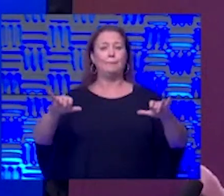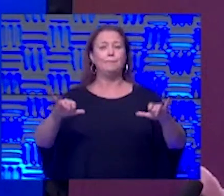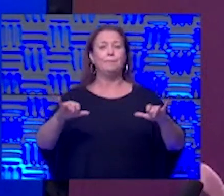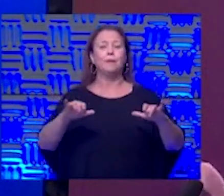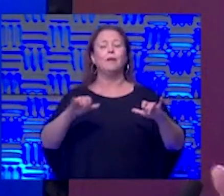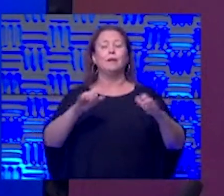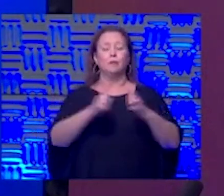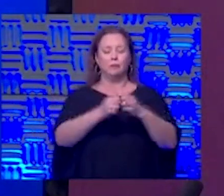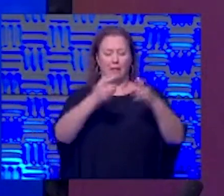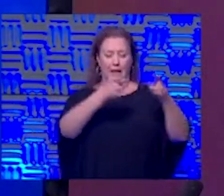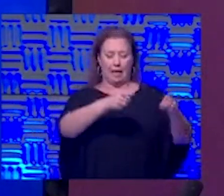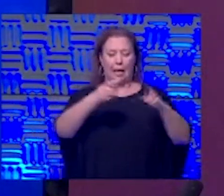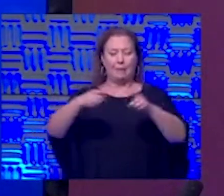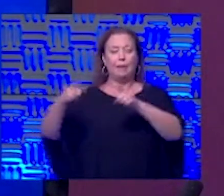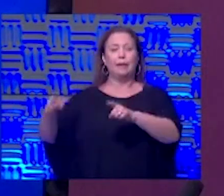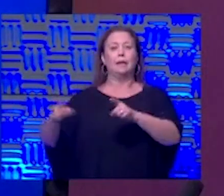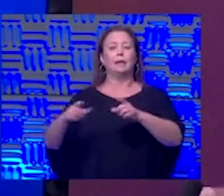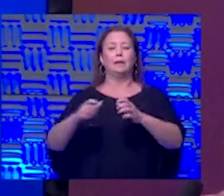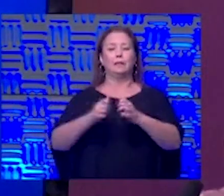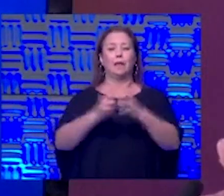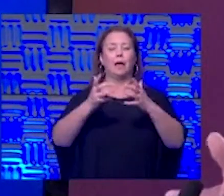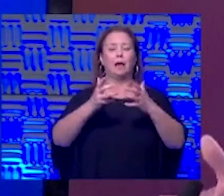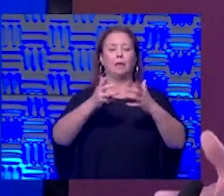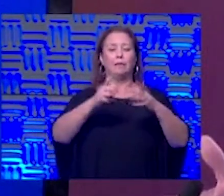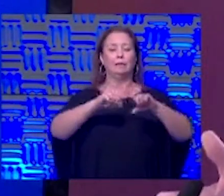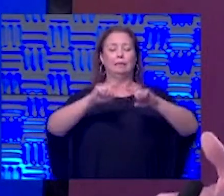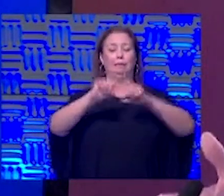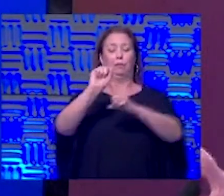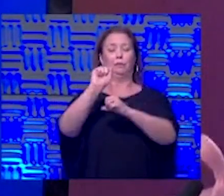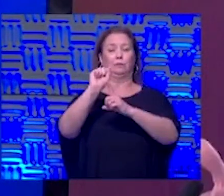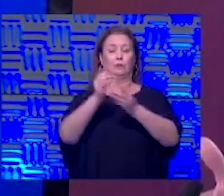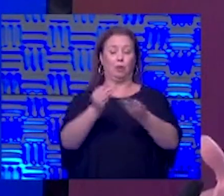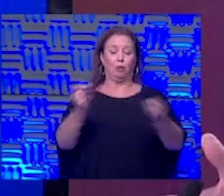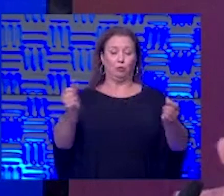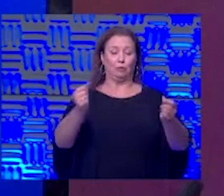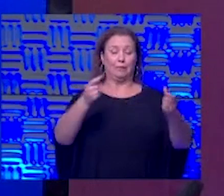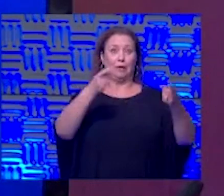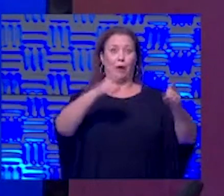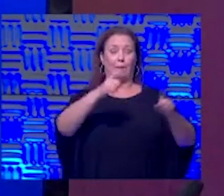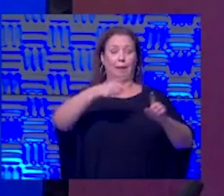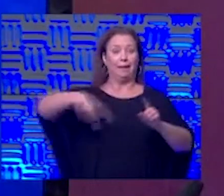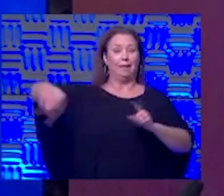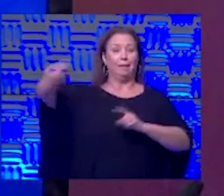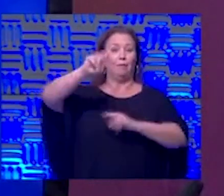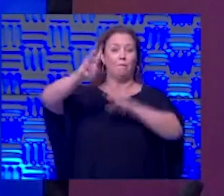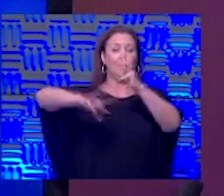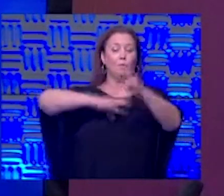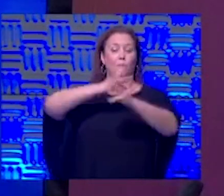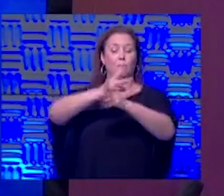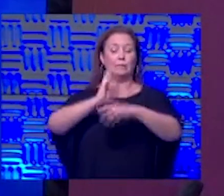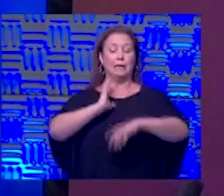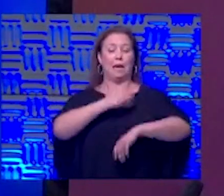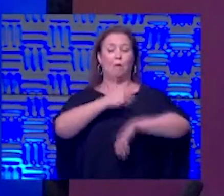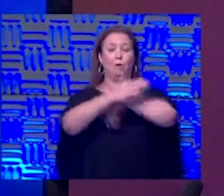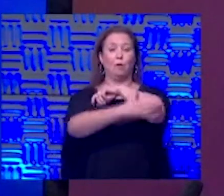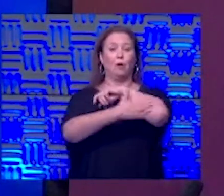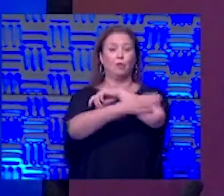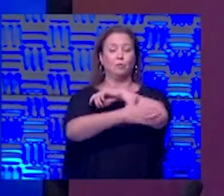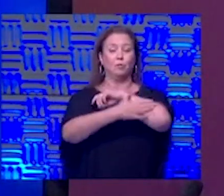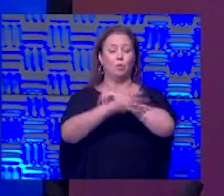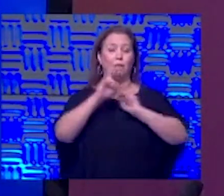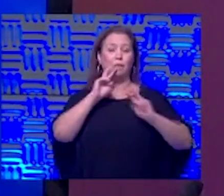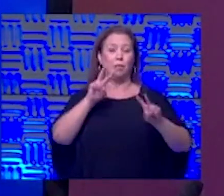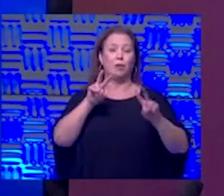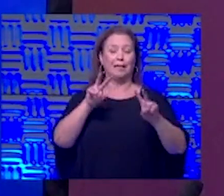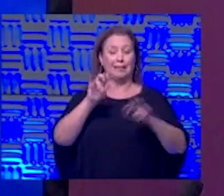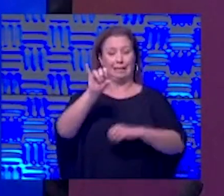a lot going on about that, lots of different solutions being tried around the world right now and in our country. And I think we're just going to have to take a look at all